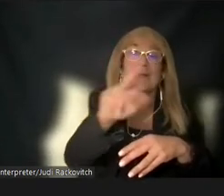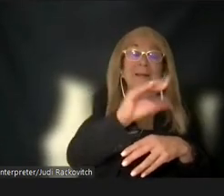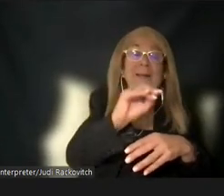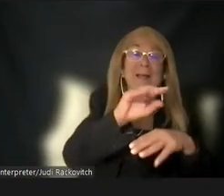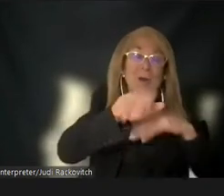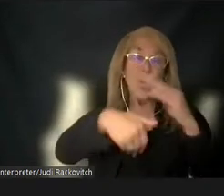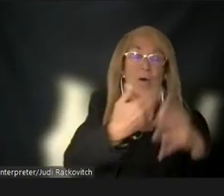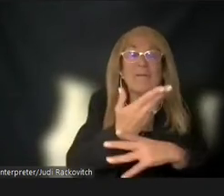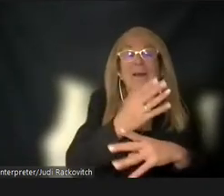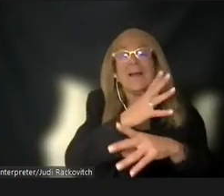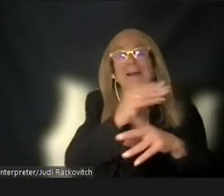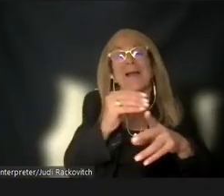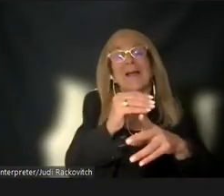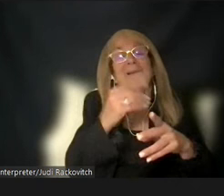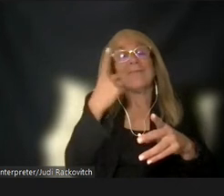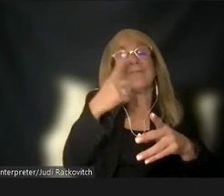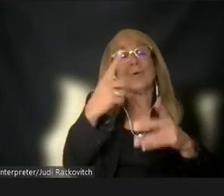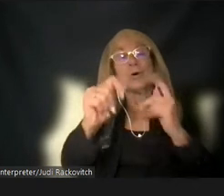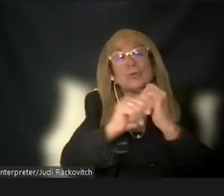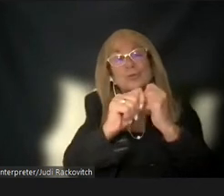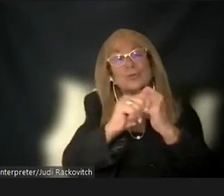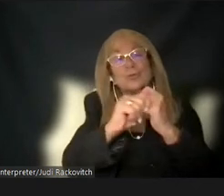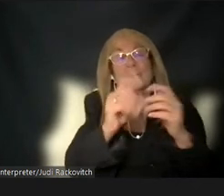and other vehicle types would have different ranges.